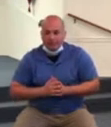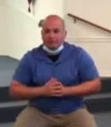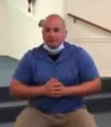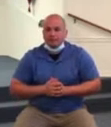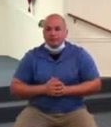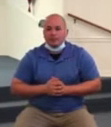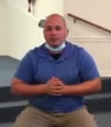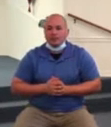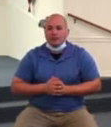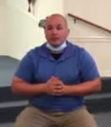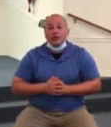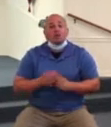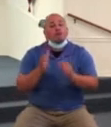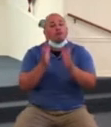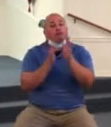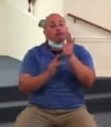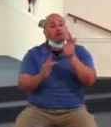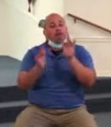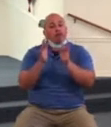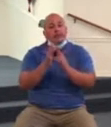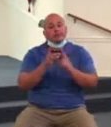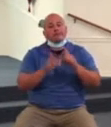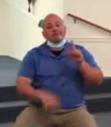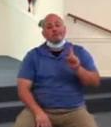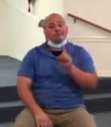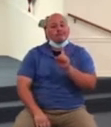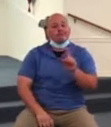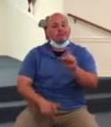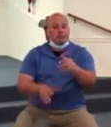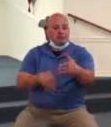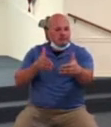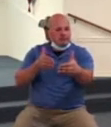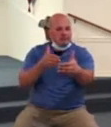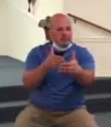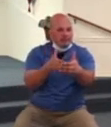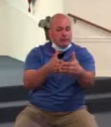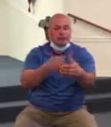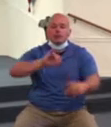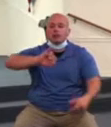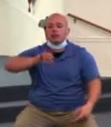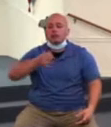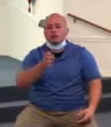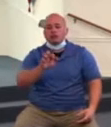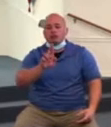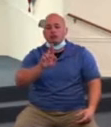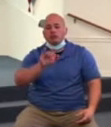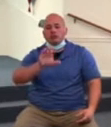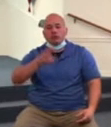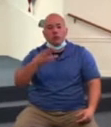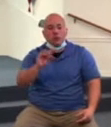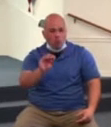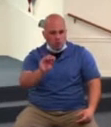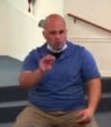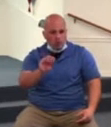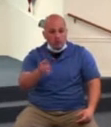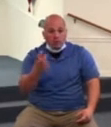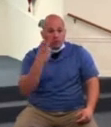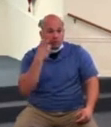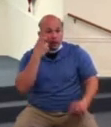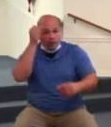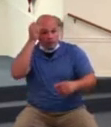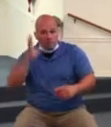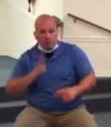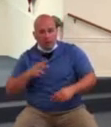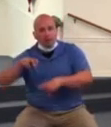As Jesus approached Jericho, a blind man was sitting by the roadside begging. When he heard the crowd going by, he asked